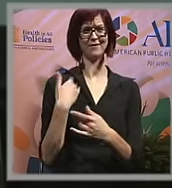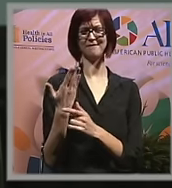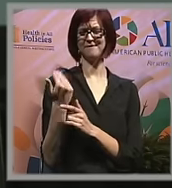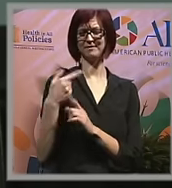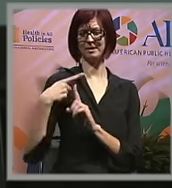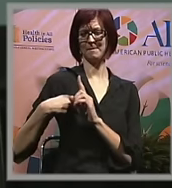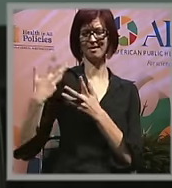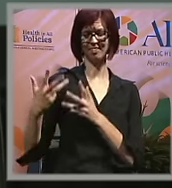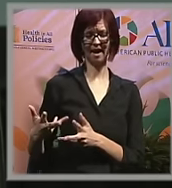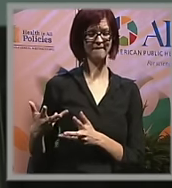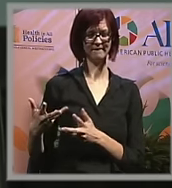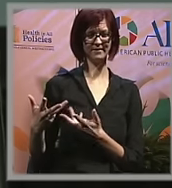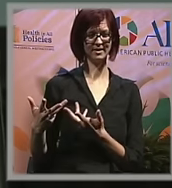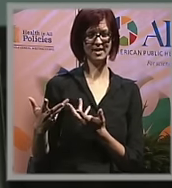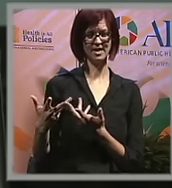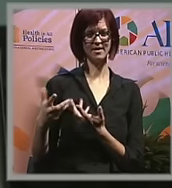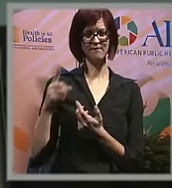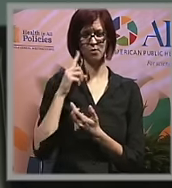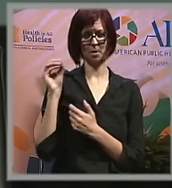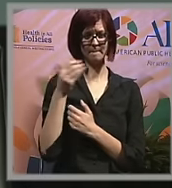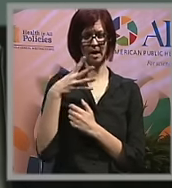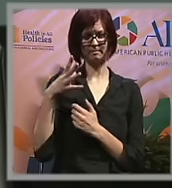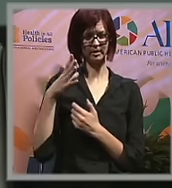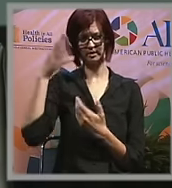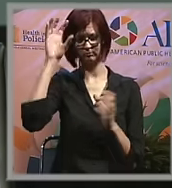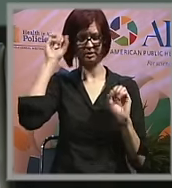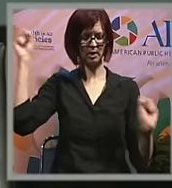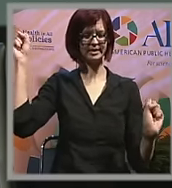months left in the administration